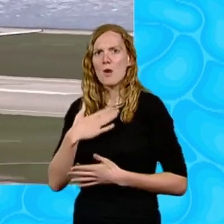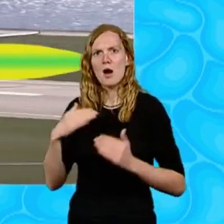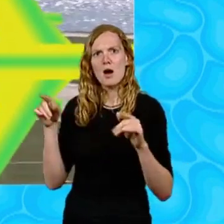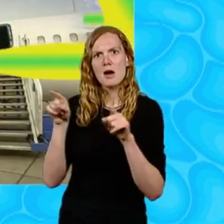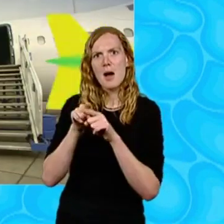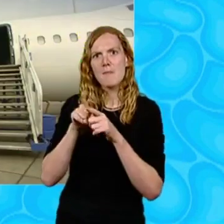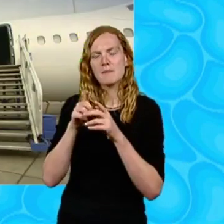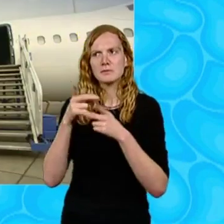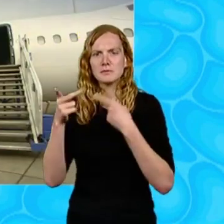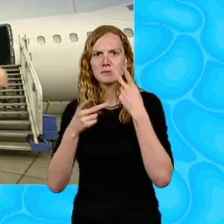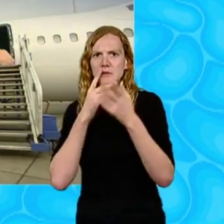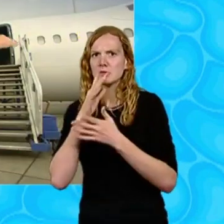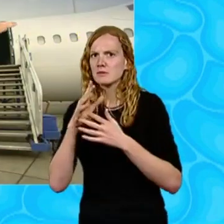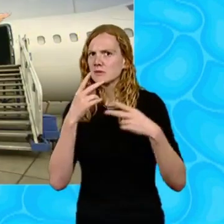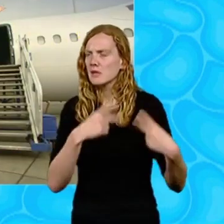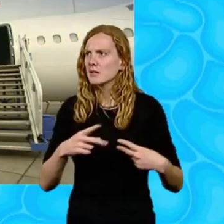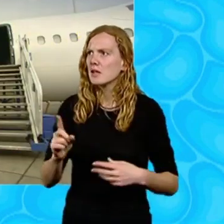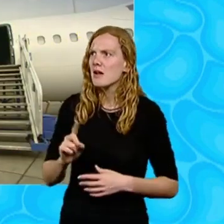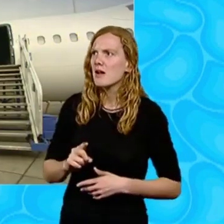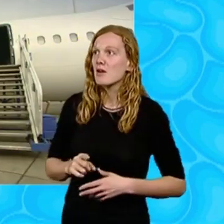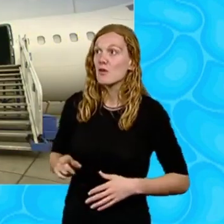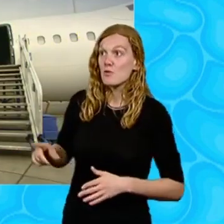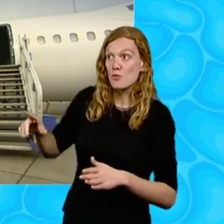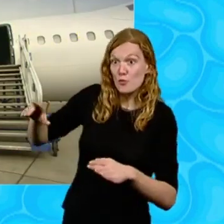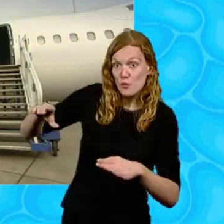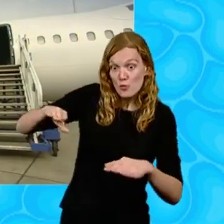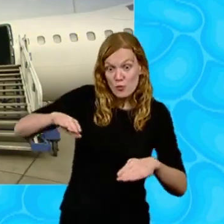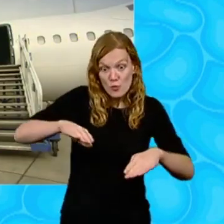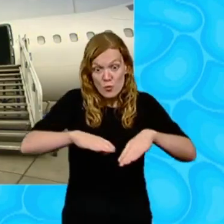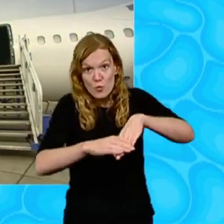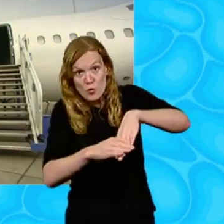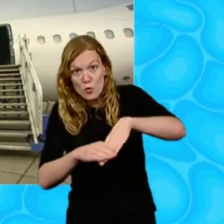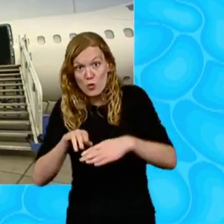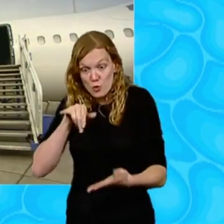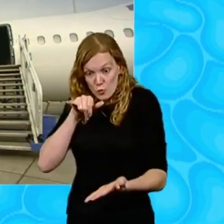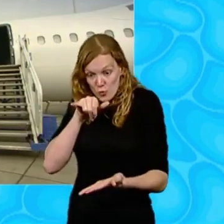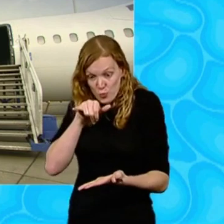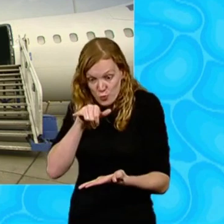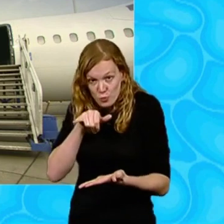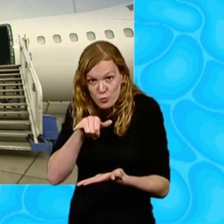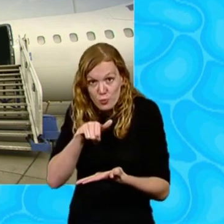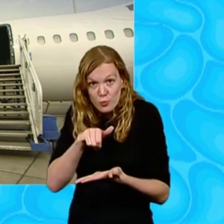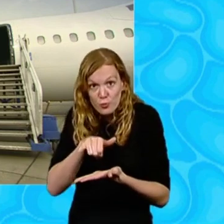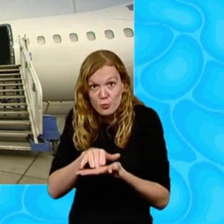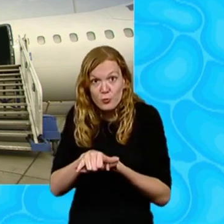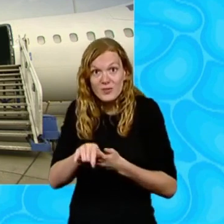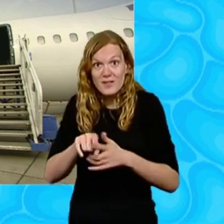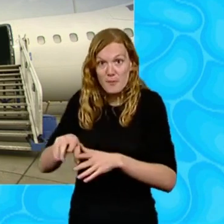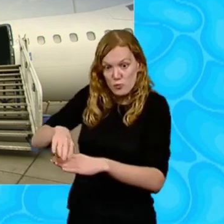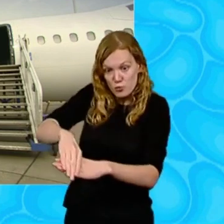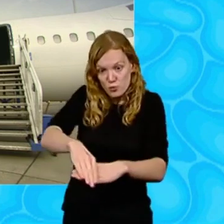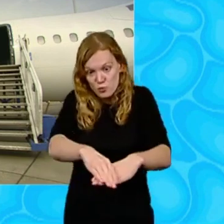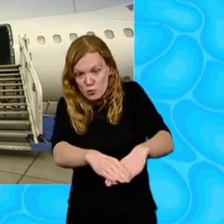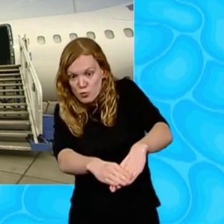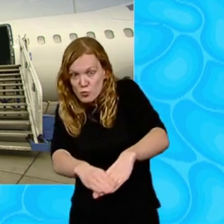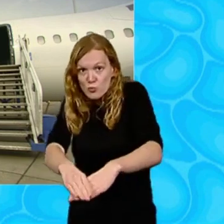Let's join both of our arms together, like this, to make a plane. And then we can swoop our plane down